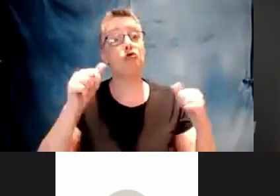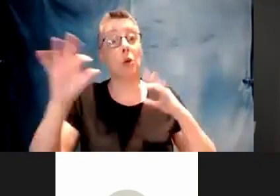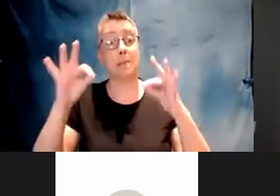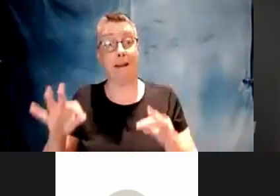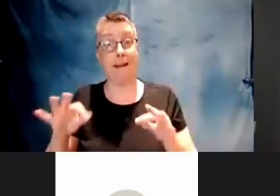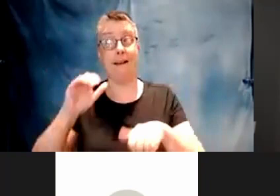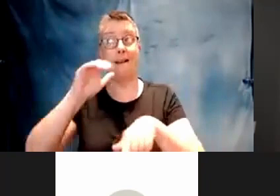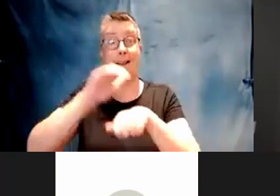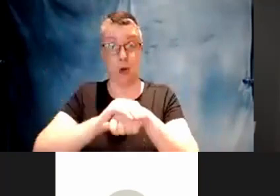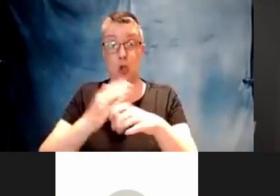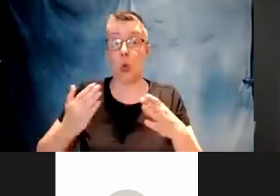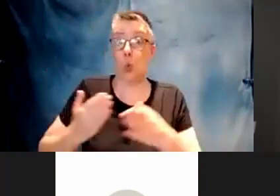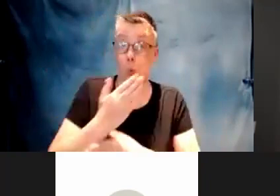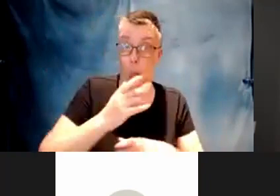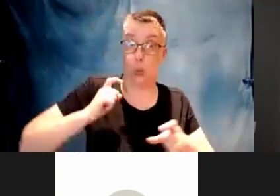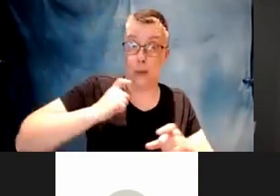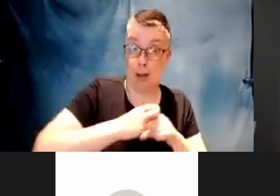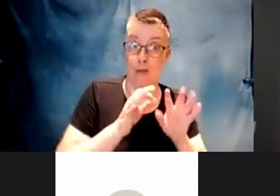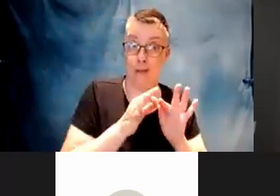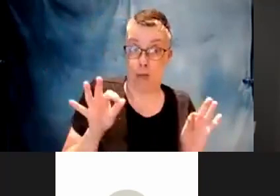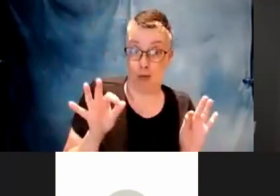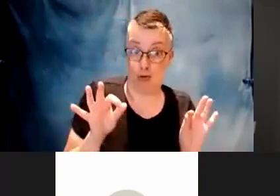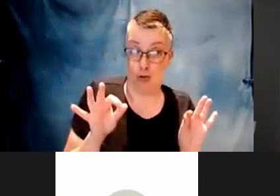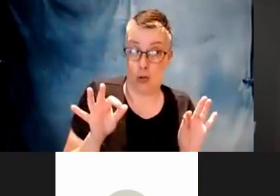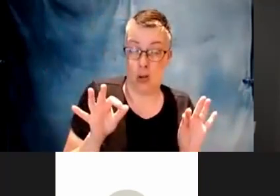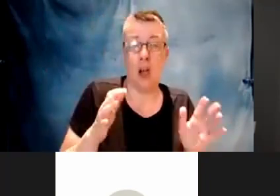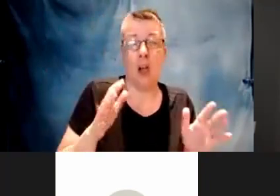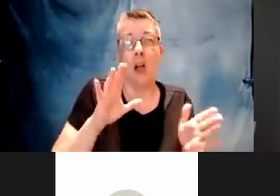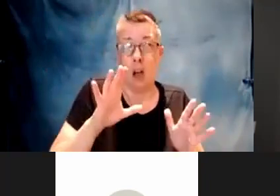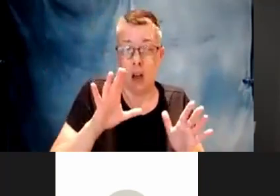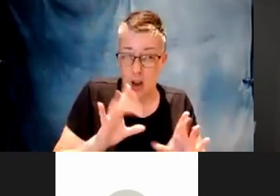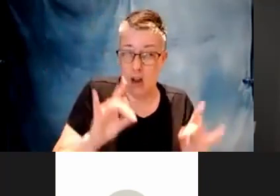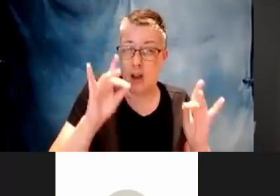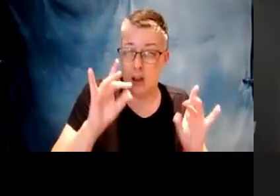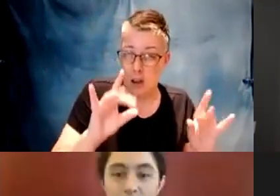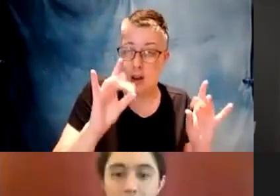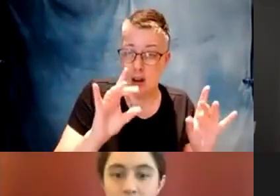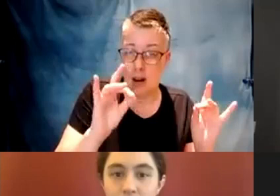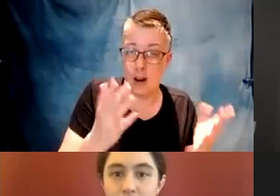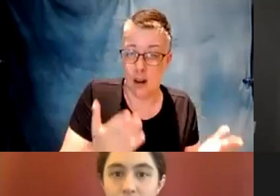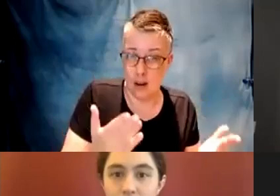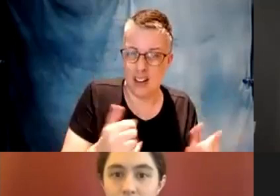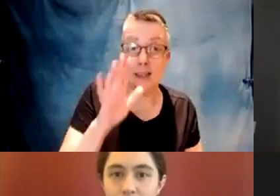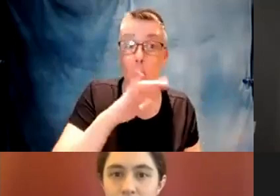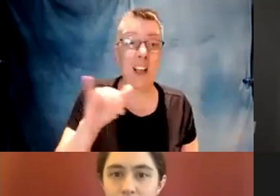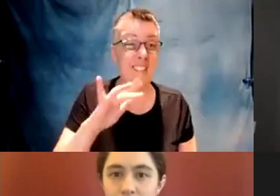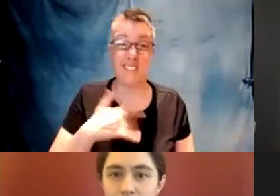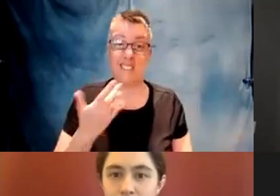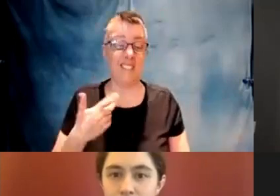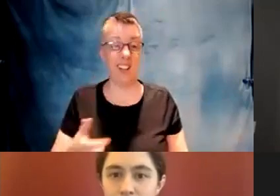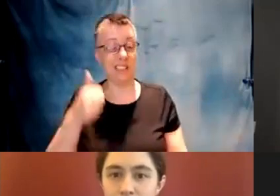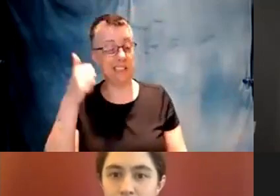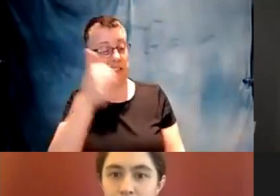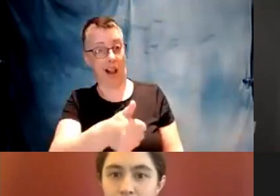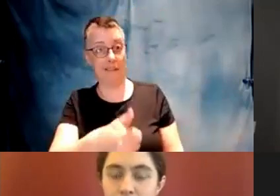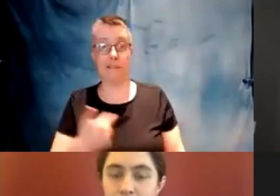English through Spanish language. So it was either swim or sink, and I